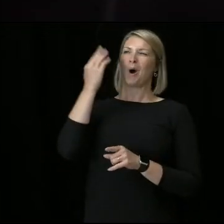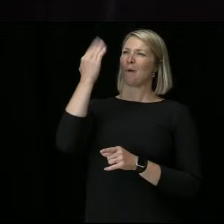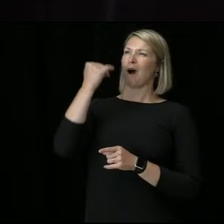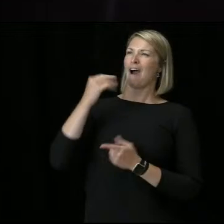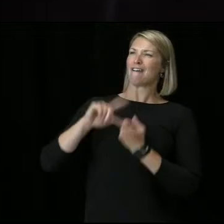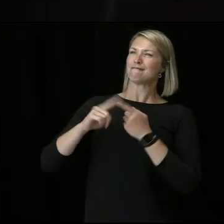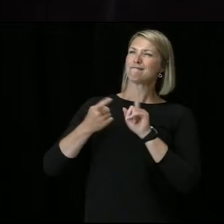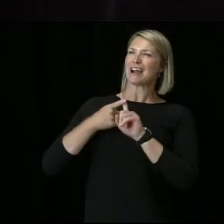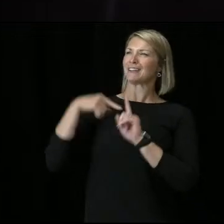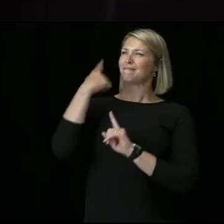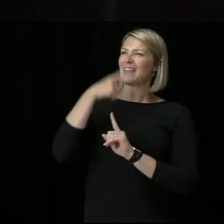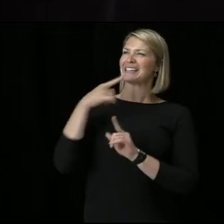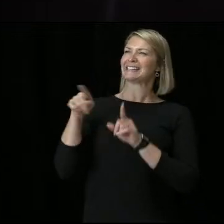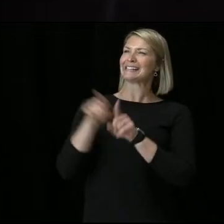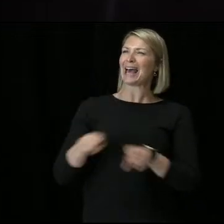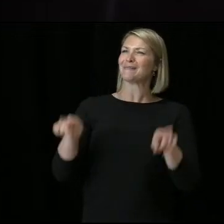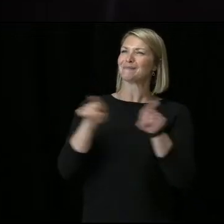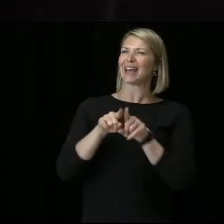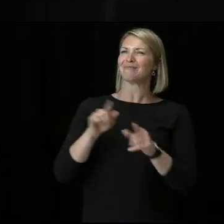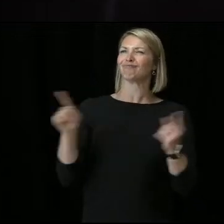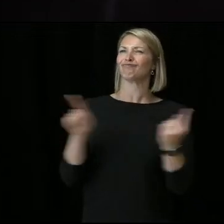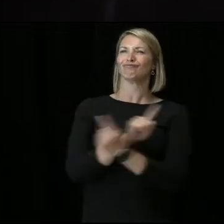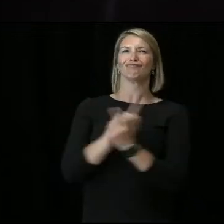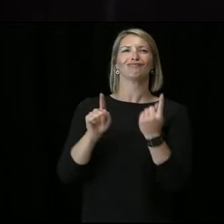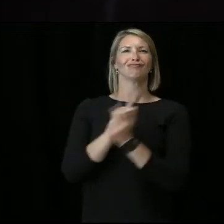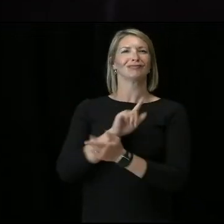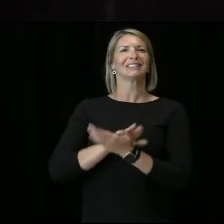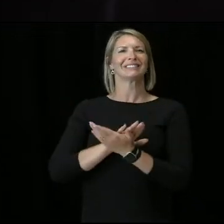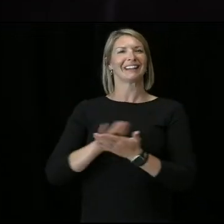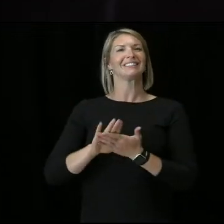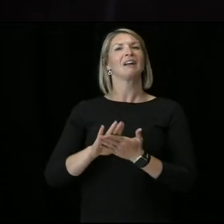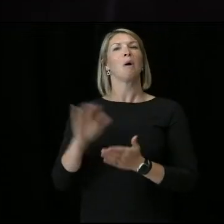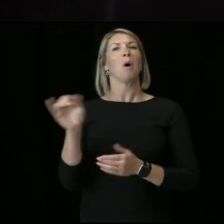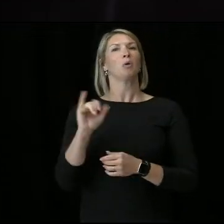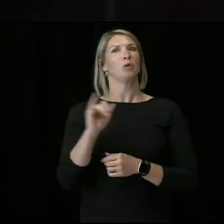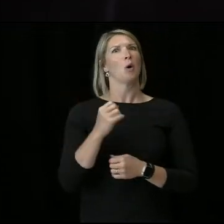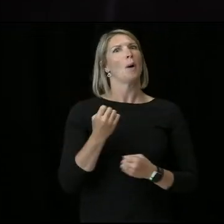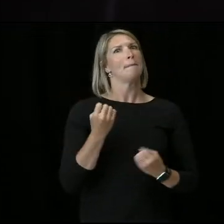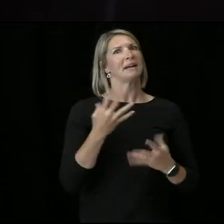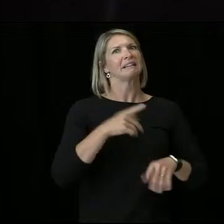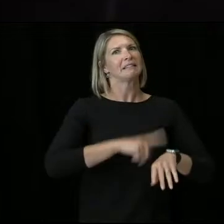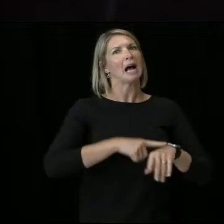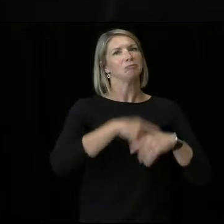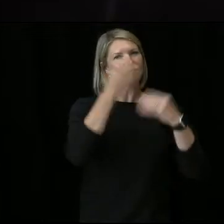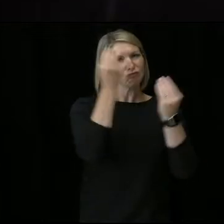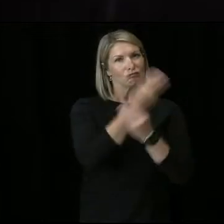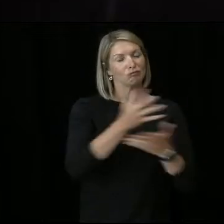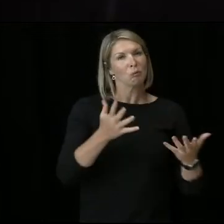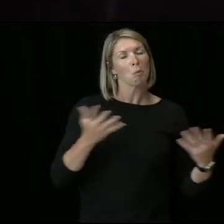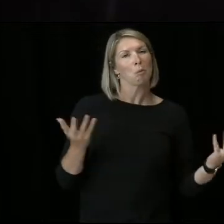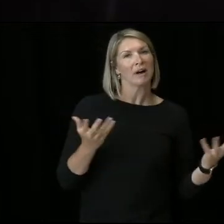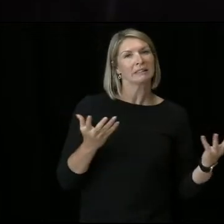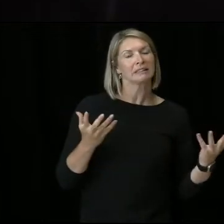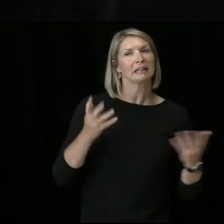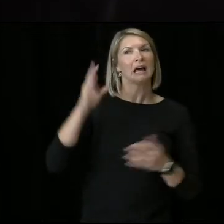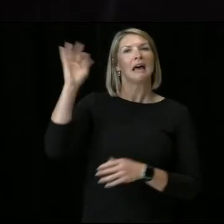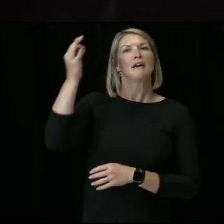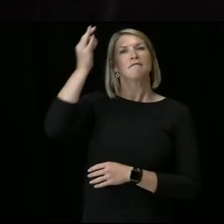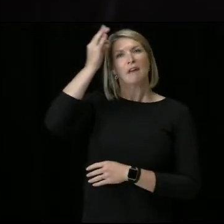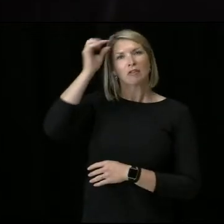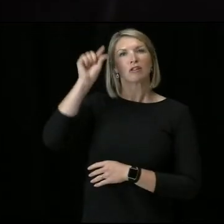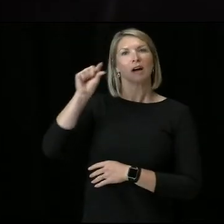one of the things over the years you've heard me say many different ways, many different times, is that the federal